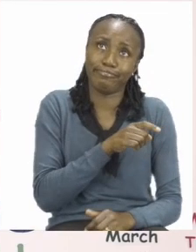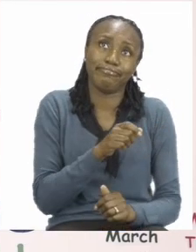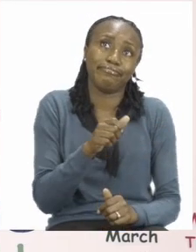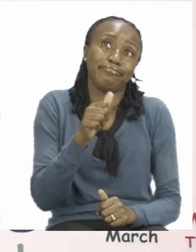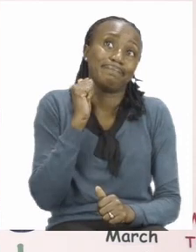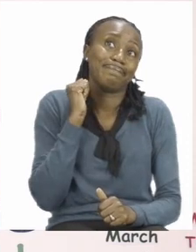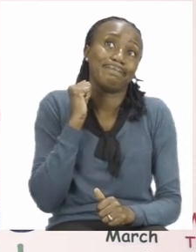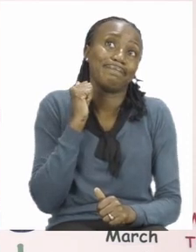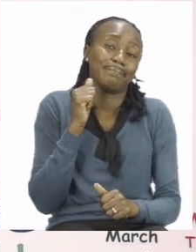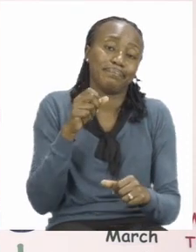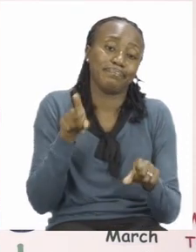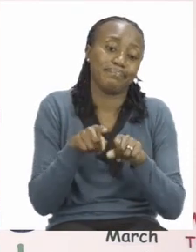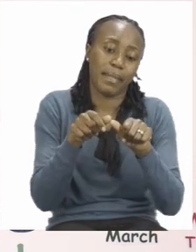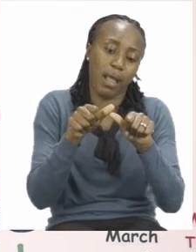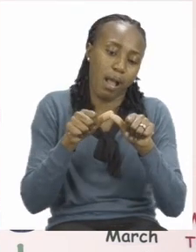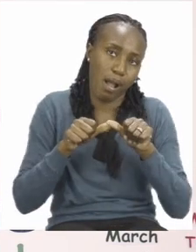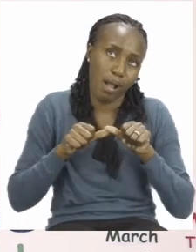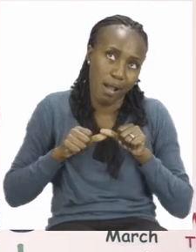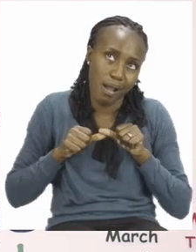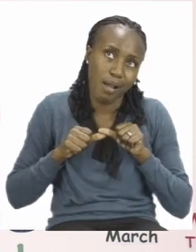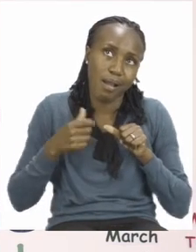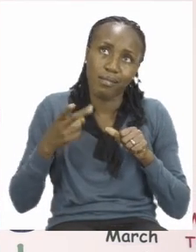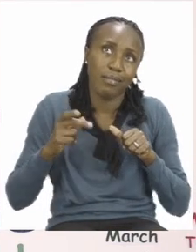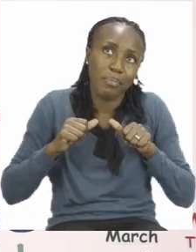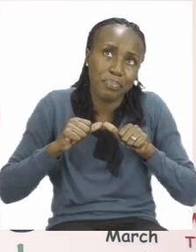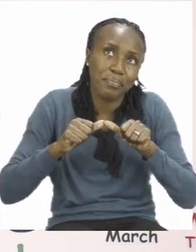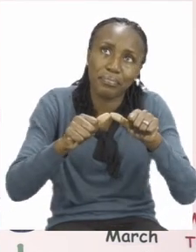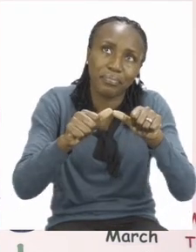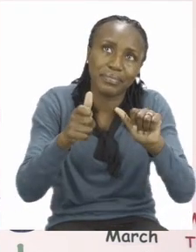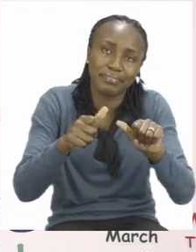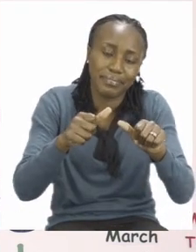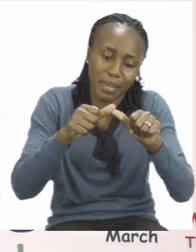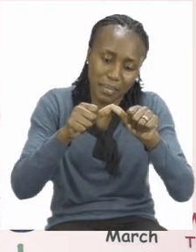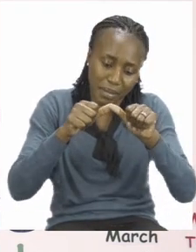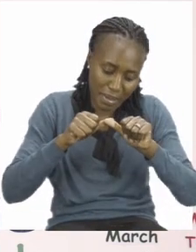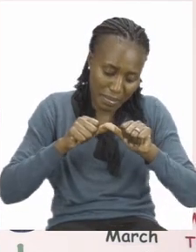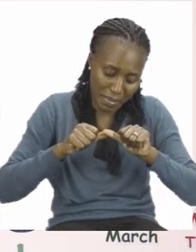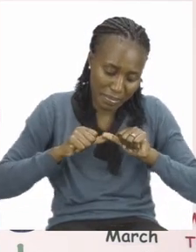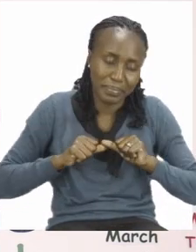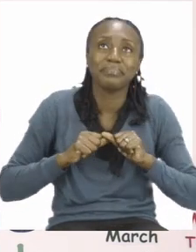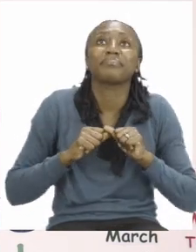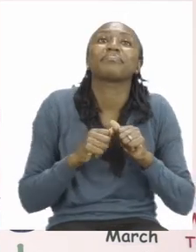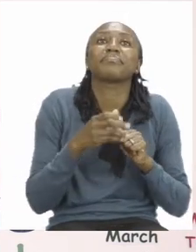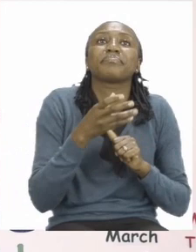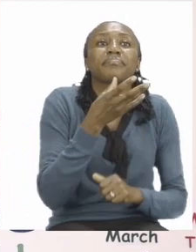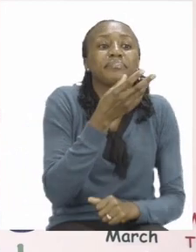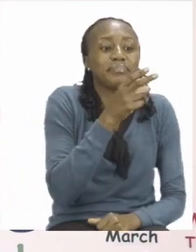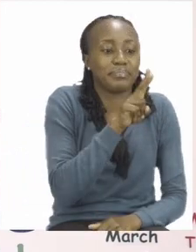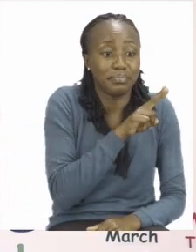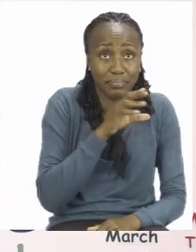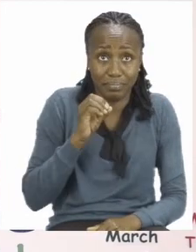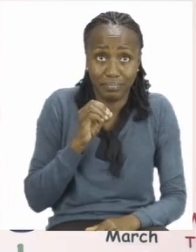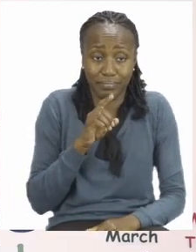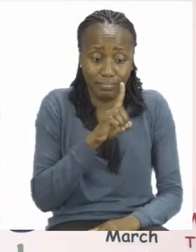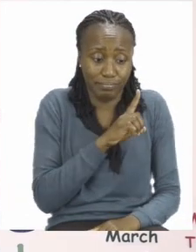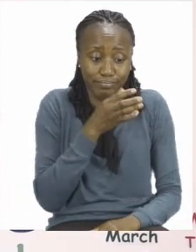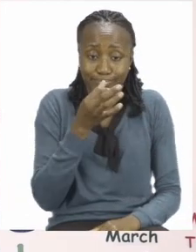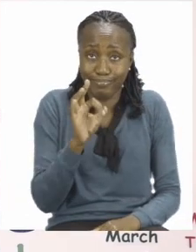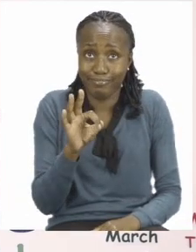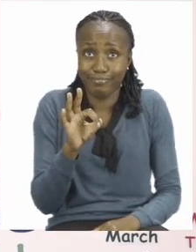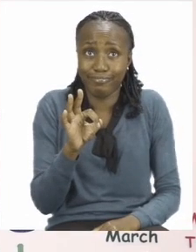backwards to find this number. So we say 20 is already there. Then we say